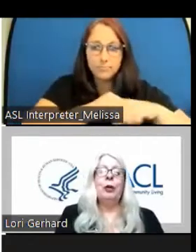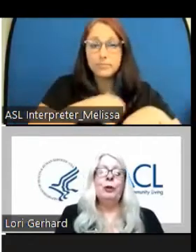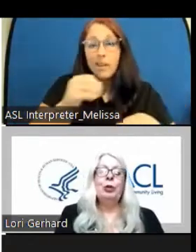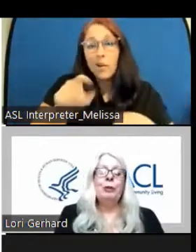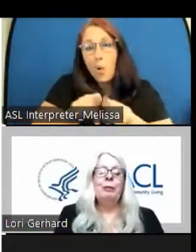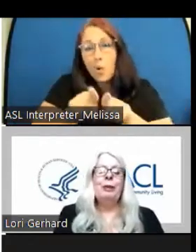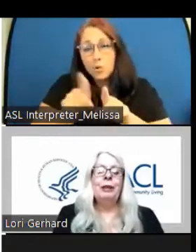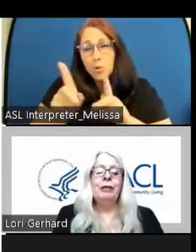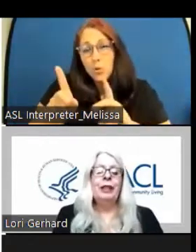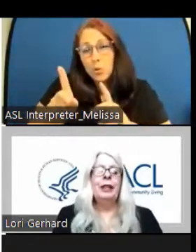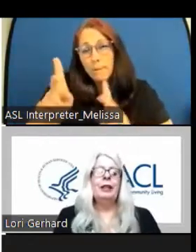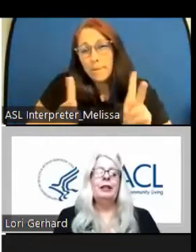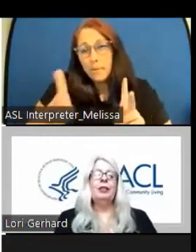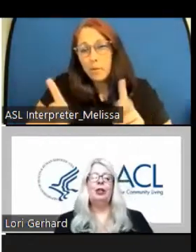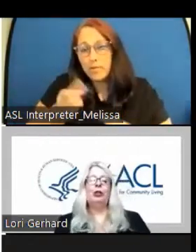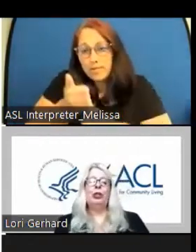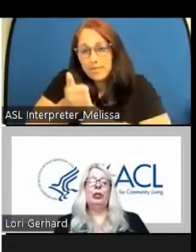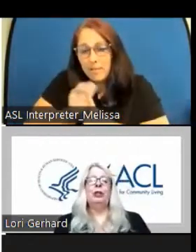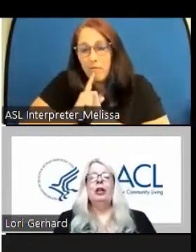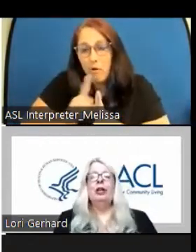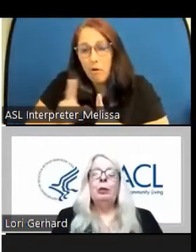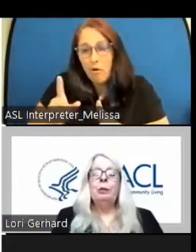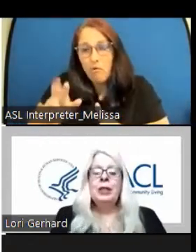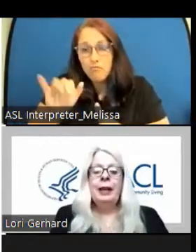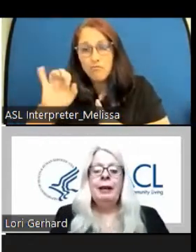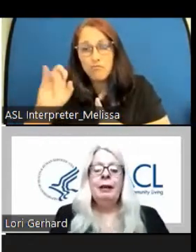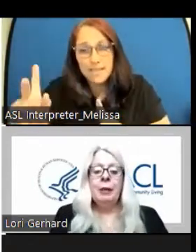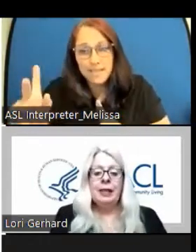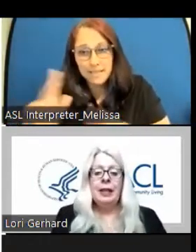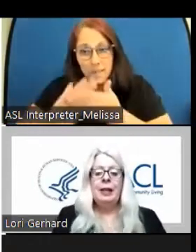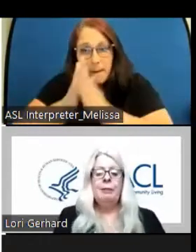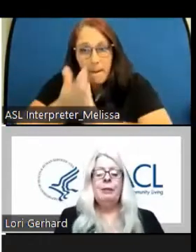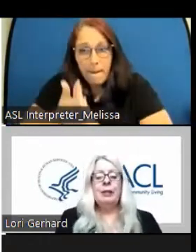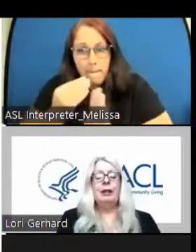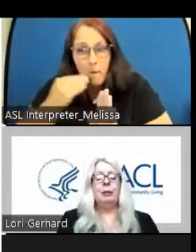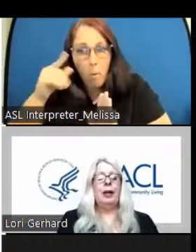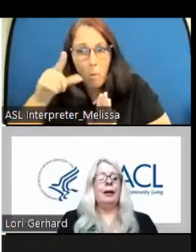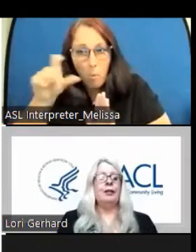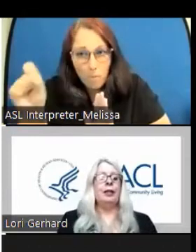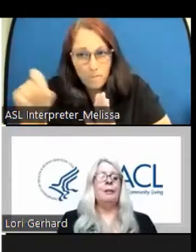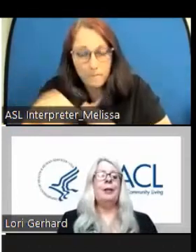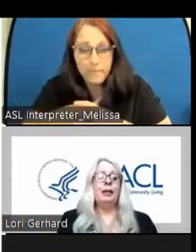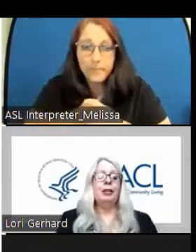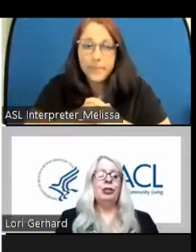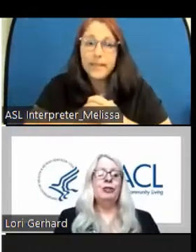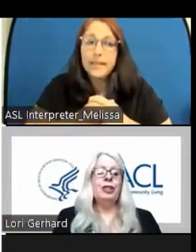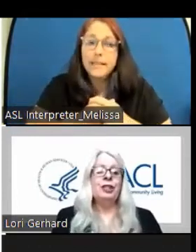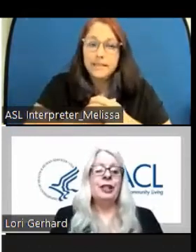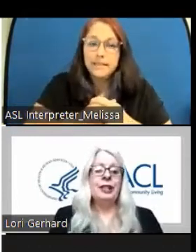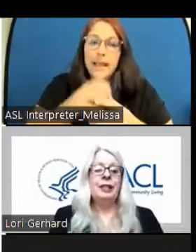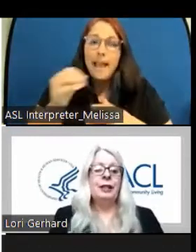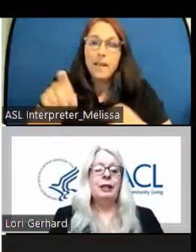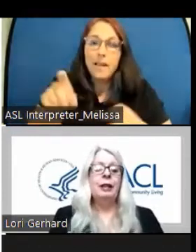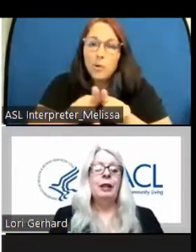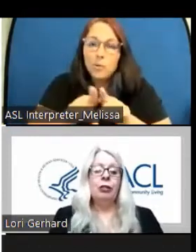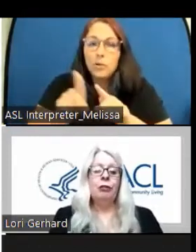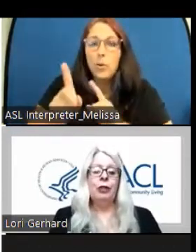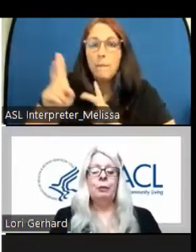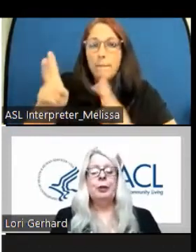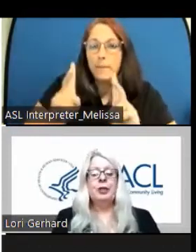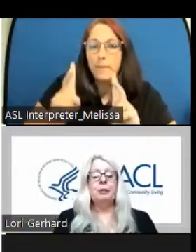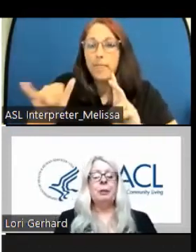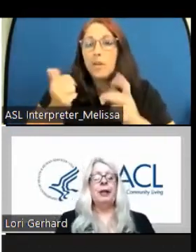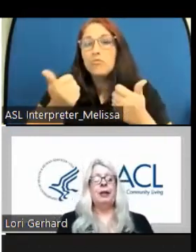or those who may be living in an institution, to obtain and maintain stable housing and the services they seek to